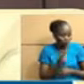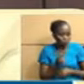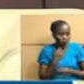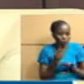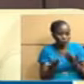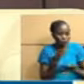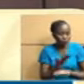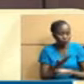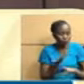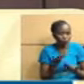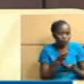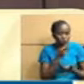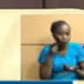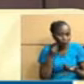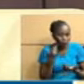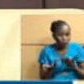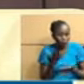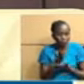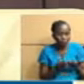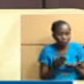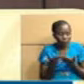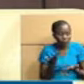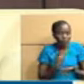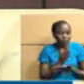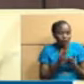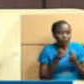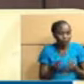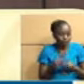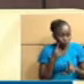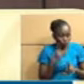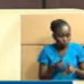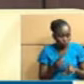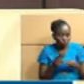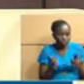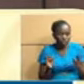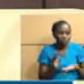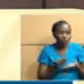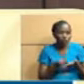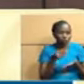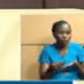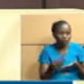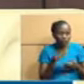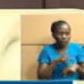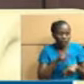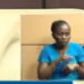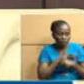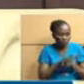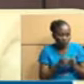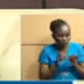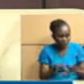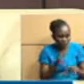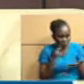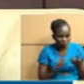exist. Private silos might have something, but you saw at the beginning of the procurement for COVID-19, the crisis that we ended up